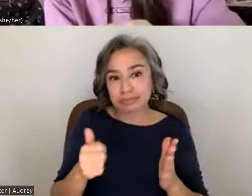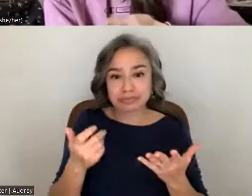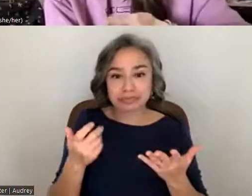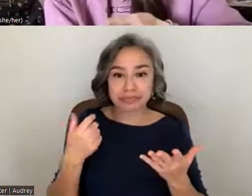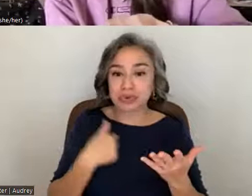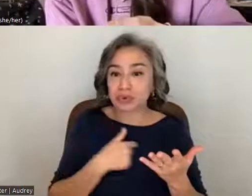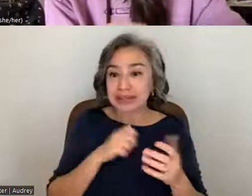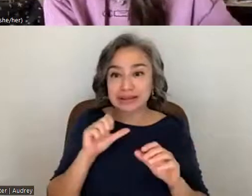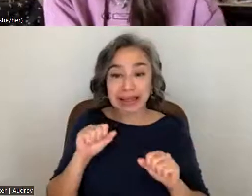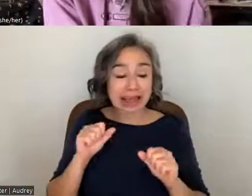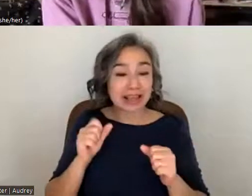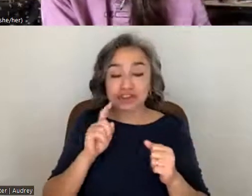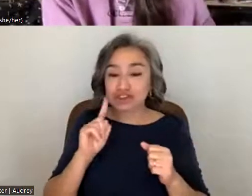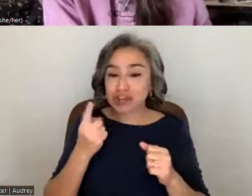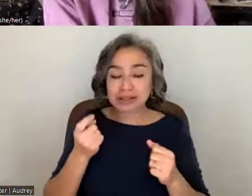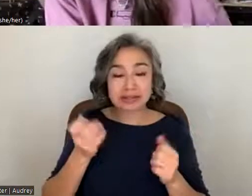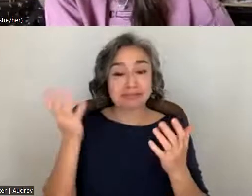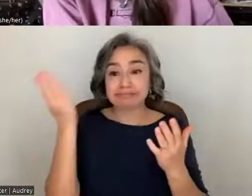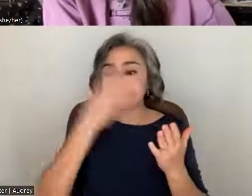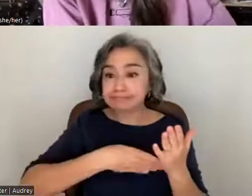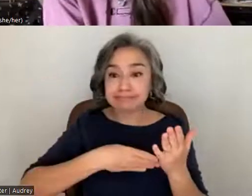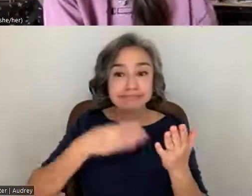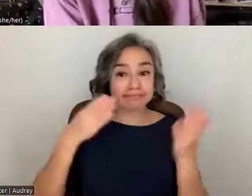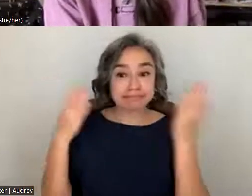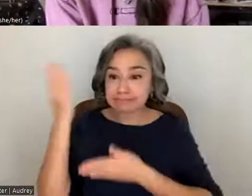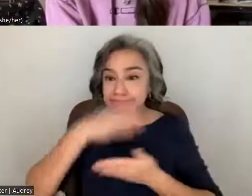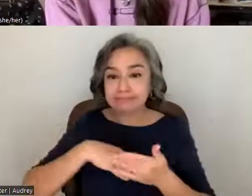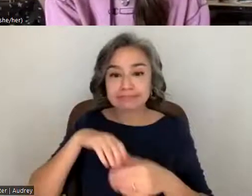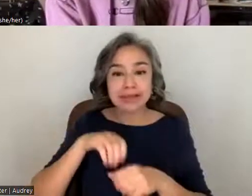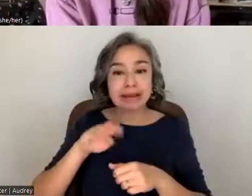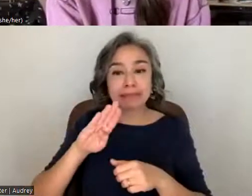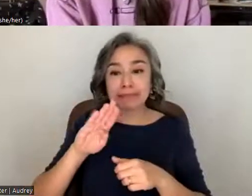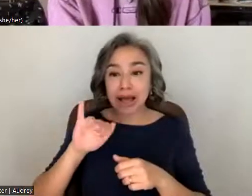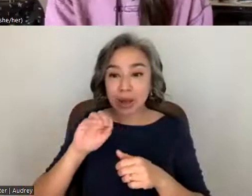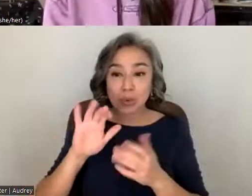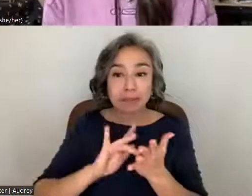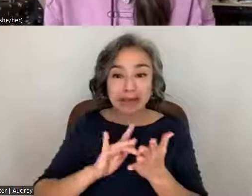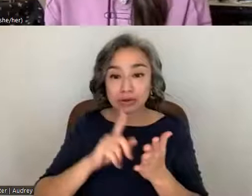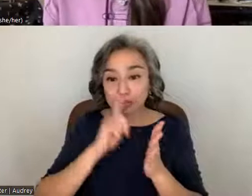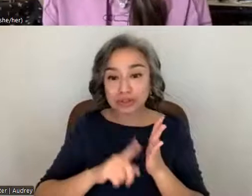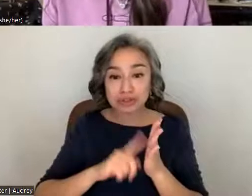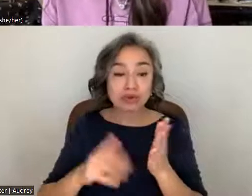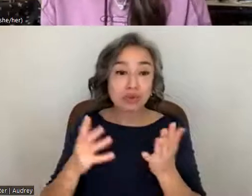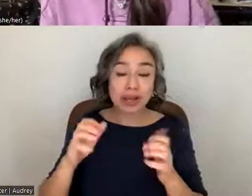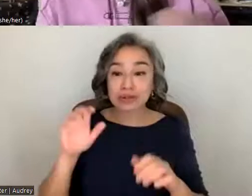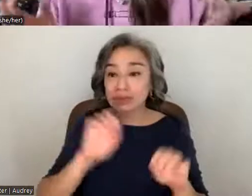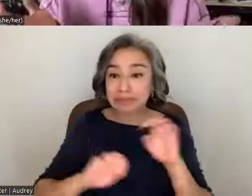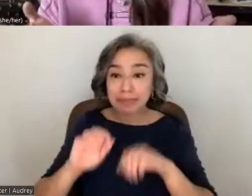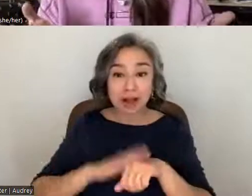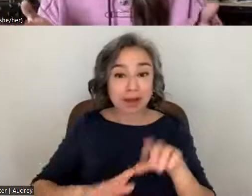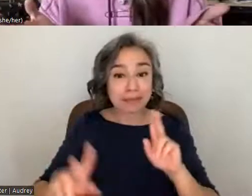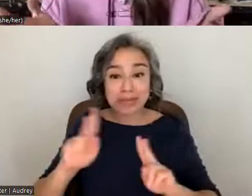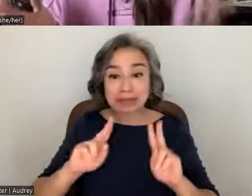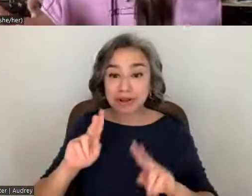like cloudy-eyed, especially in biomedical research about like wanting to experiment on people. And,